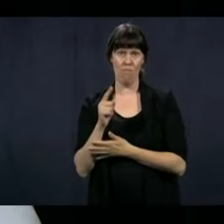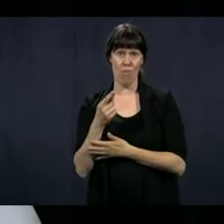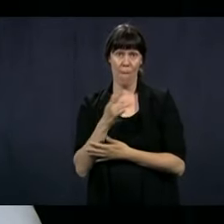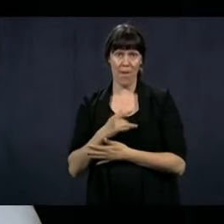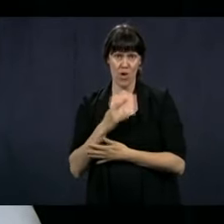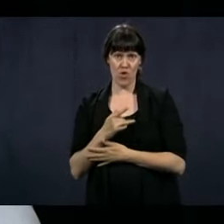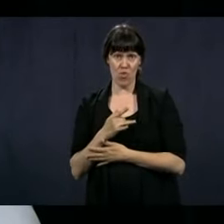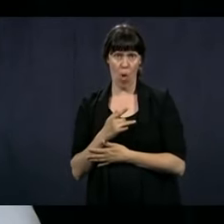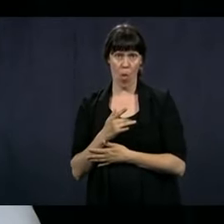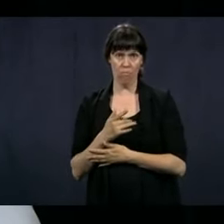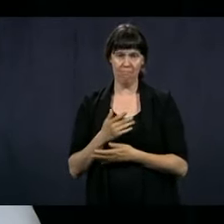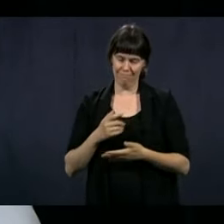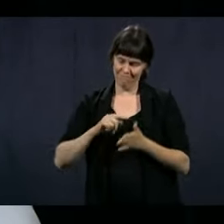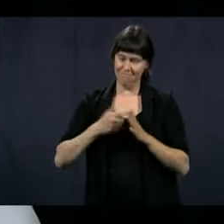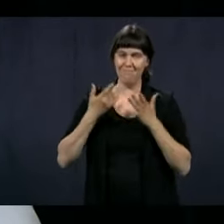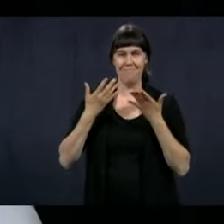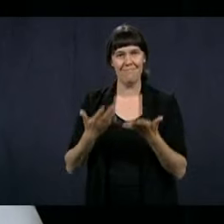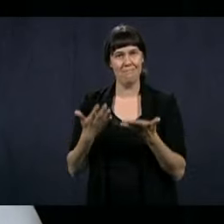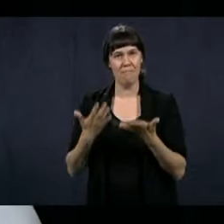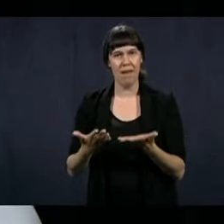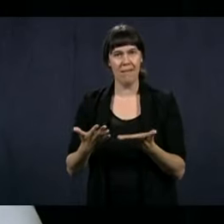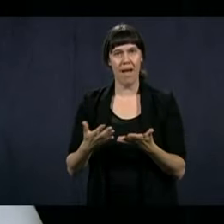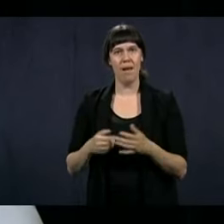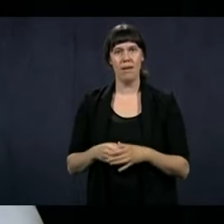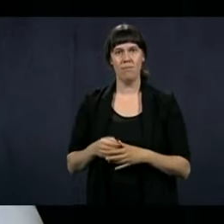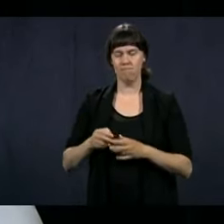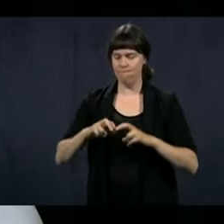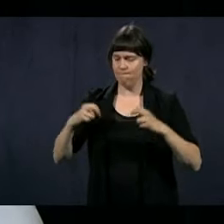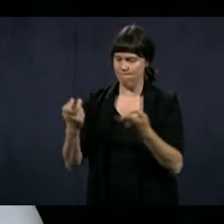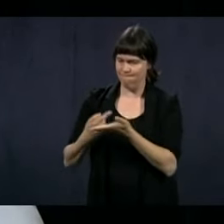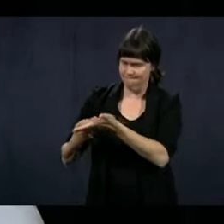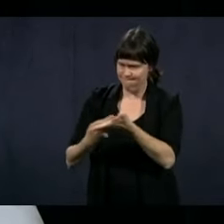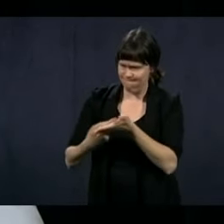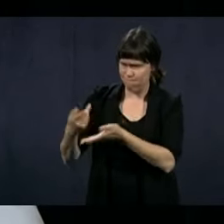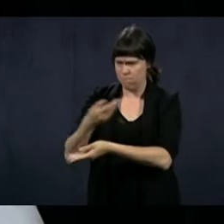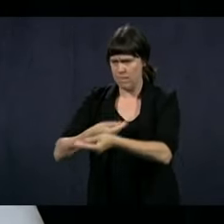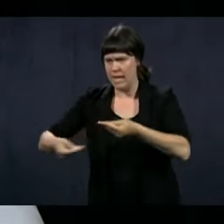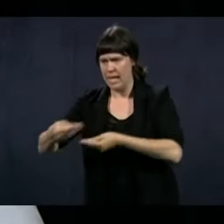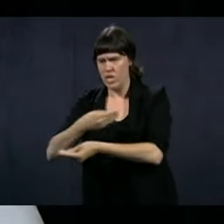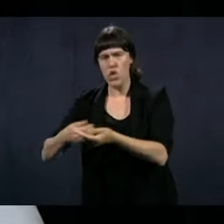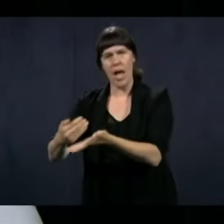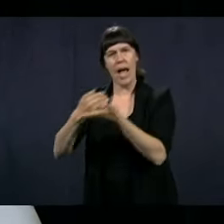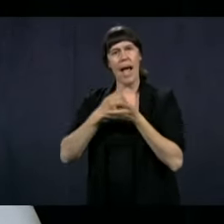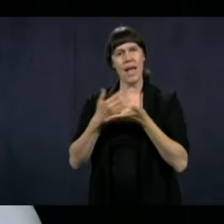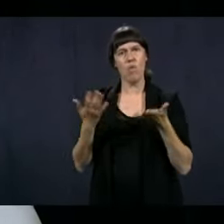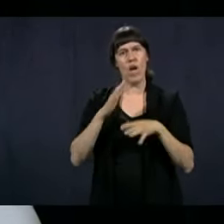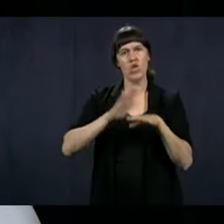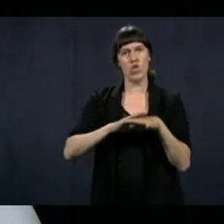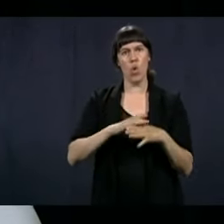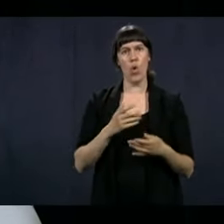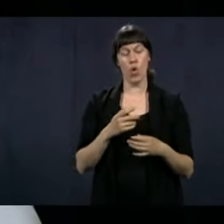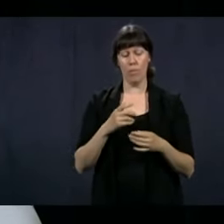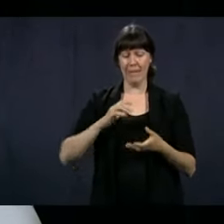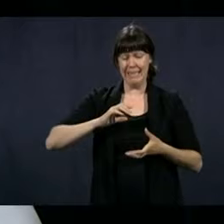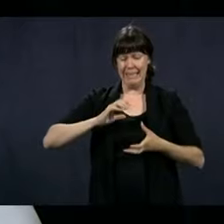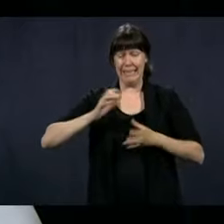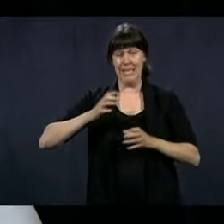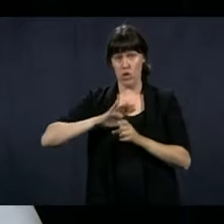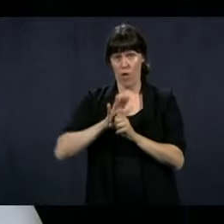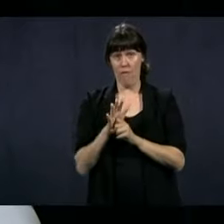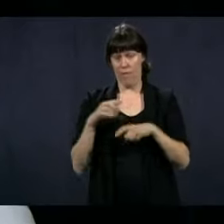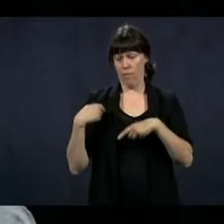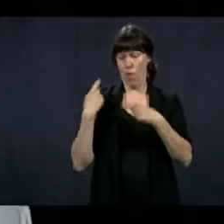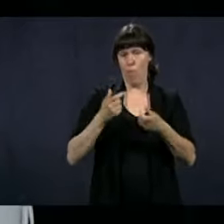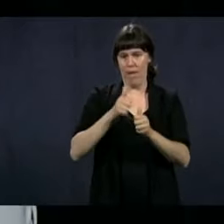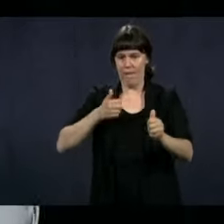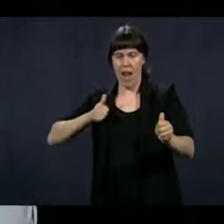of now, June, to help us out to get through the challenges that this health